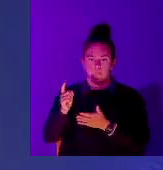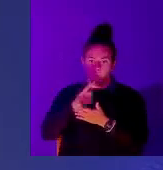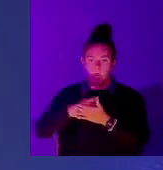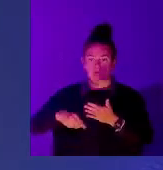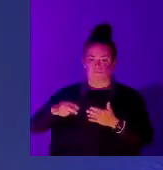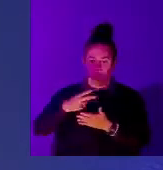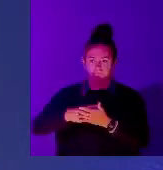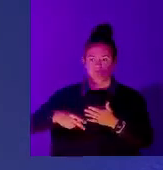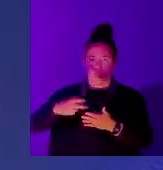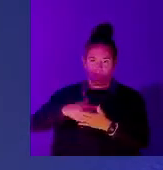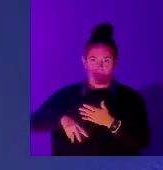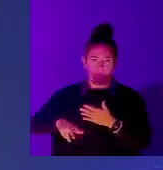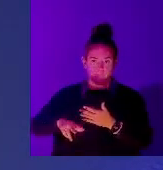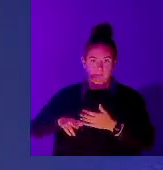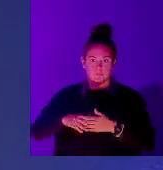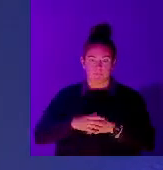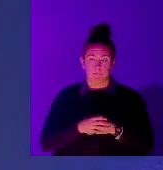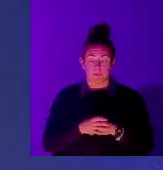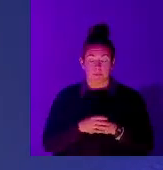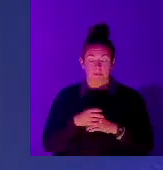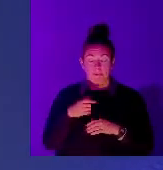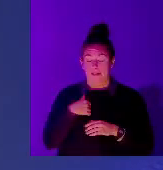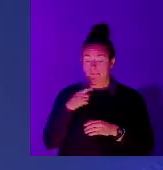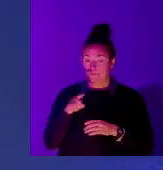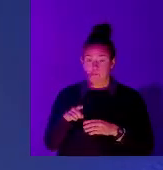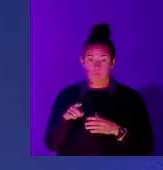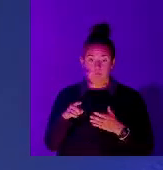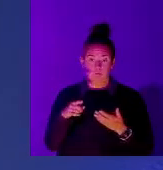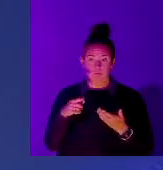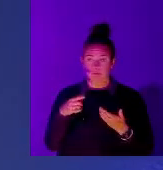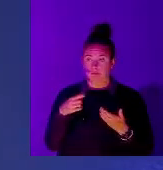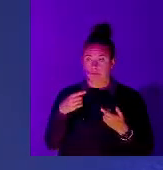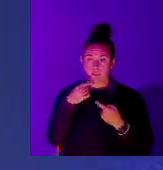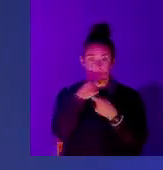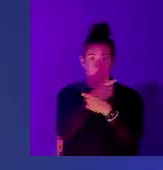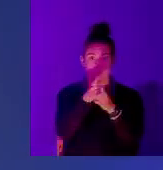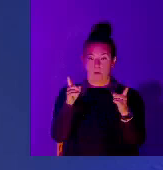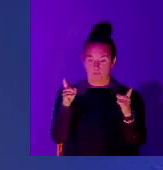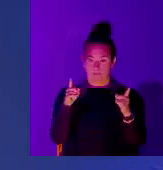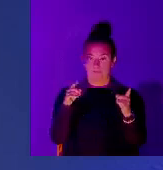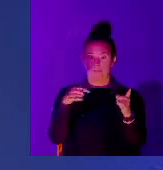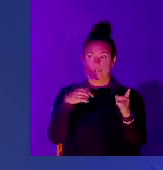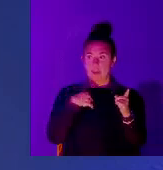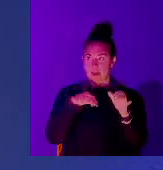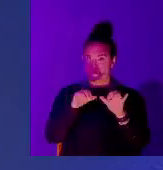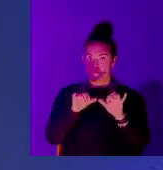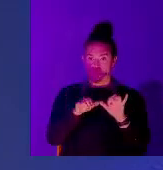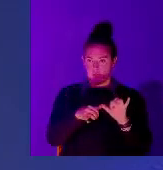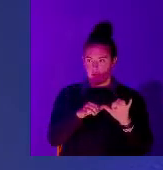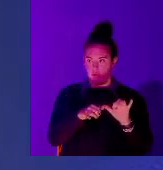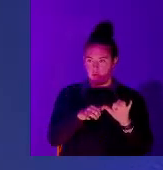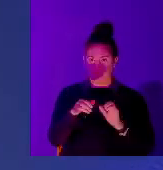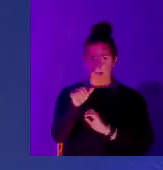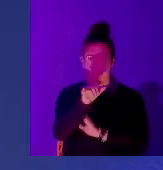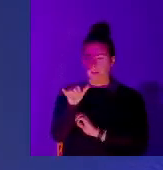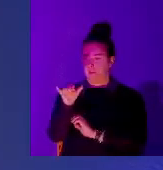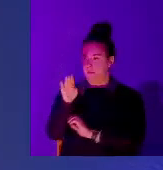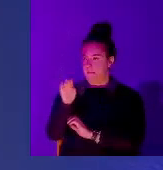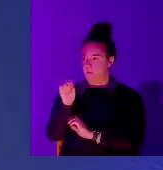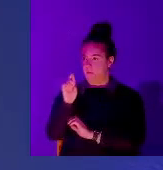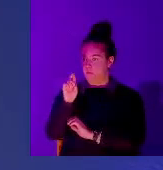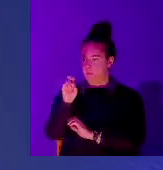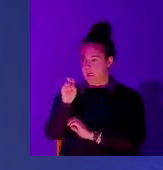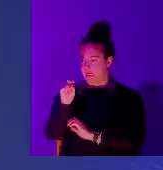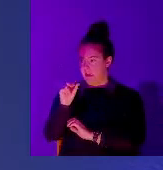And I have to tell you, I measure, just like the Bereans in Acts chapter 17,